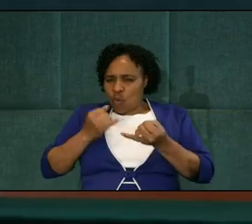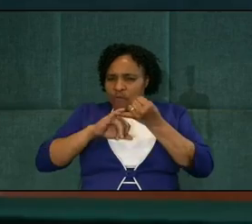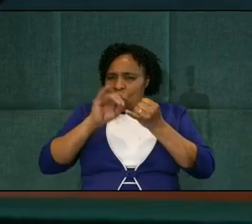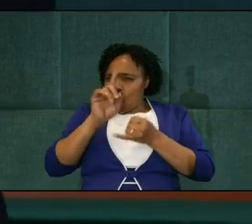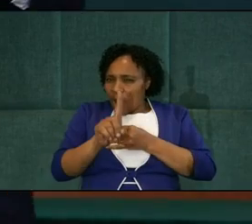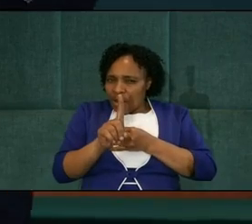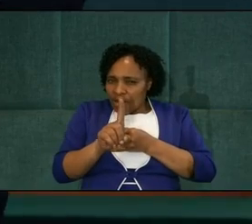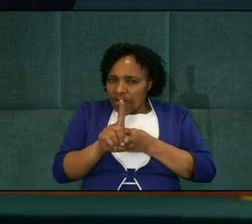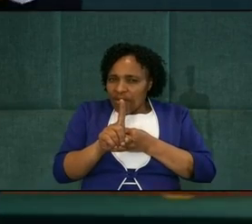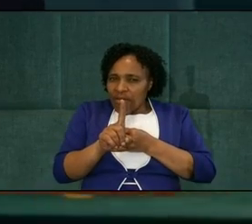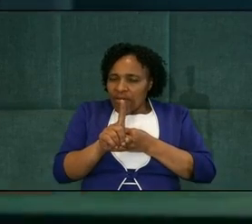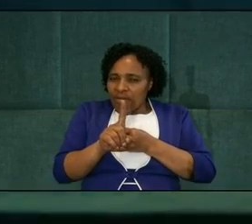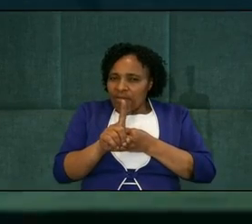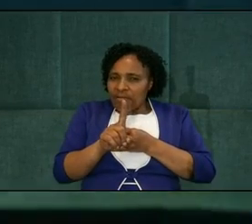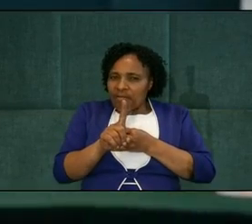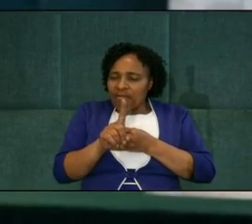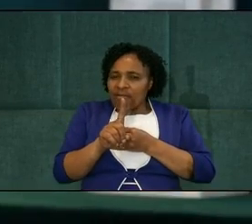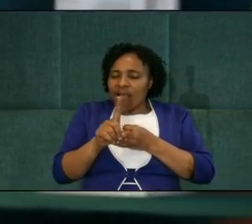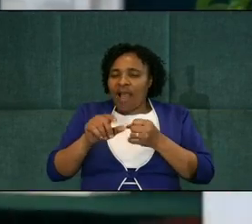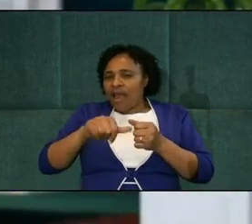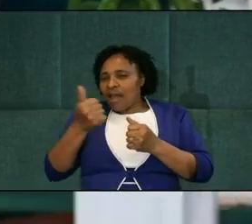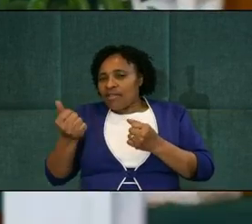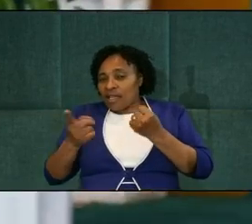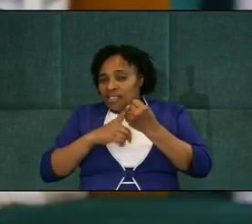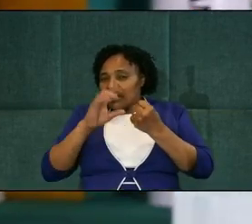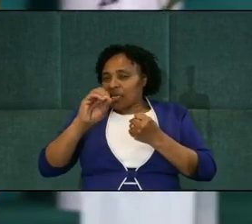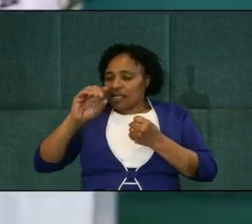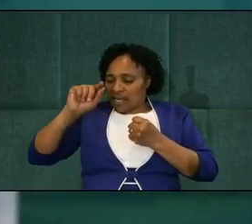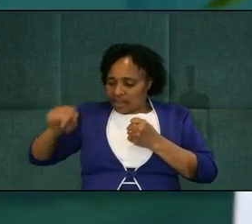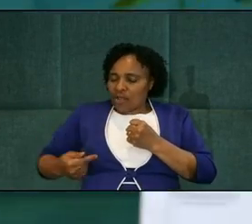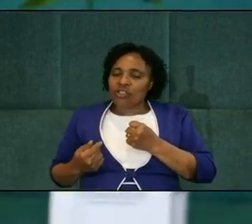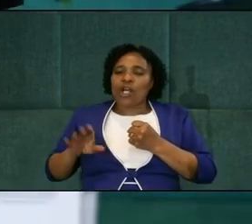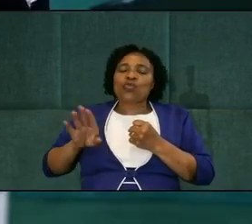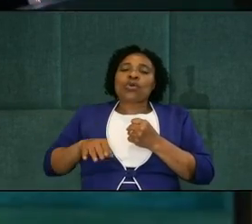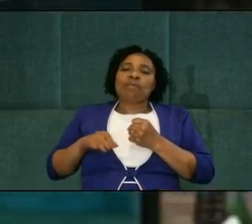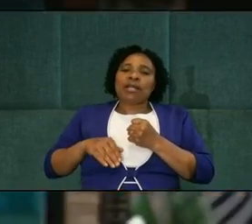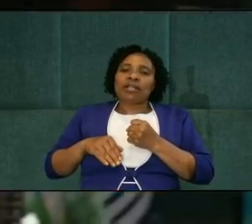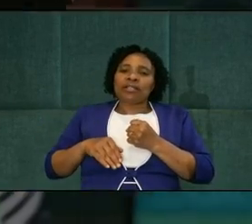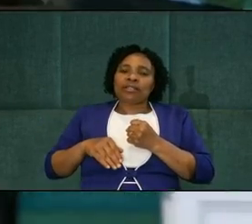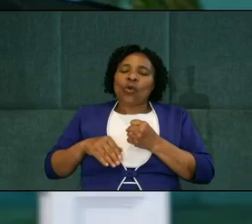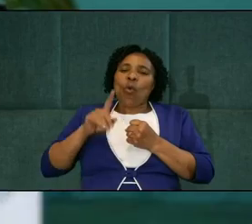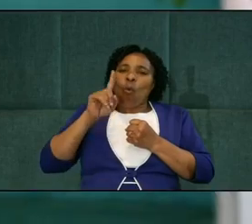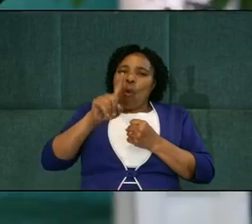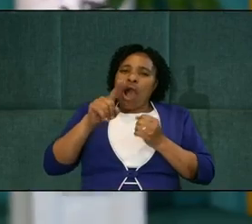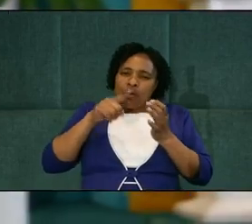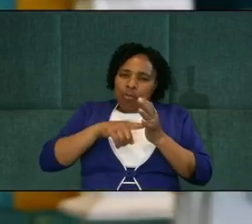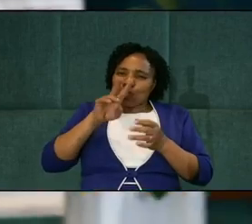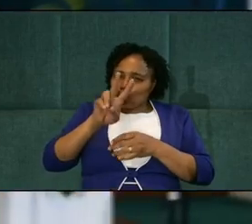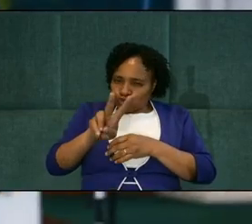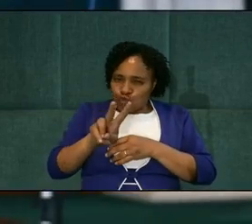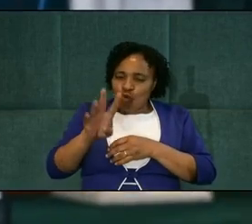wife, that would be another 600,000 women. That would be a total of 1.2